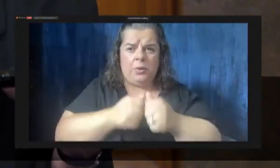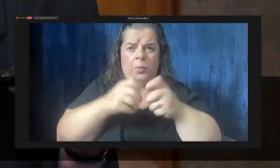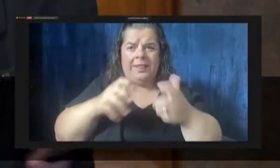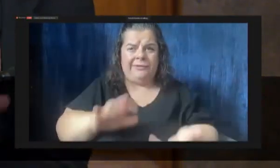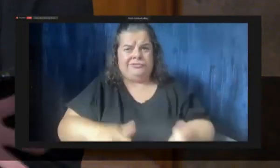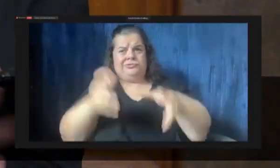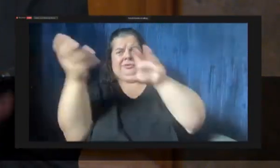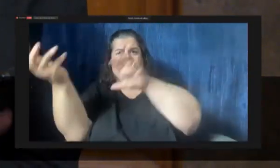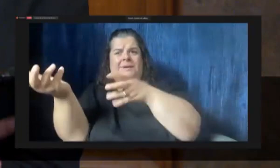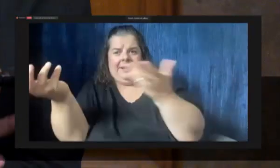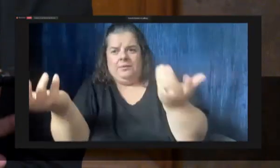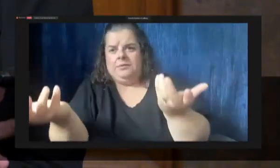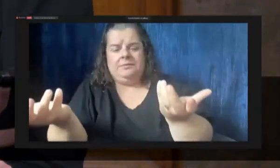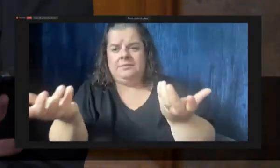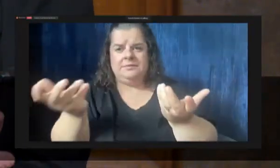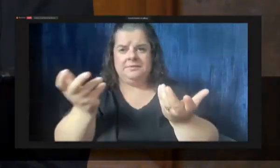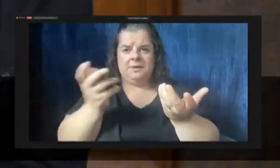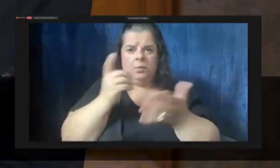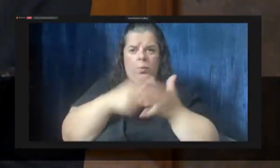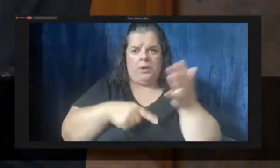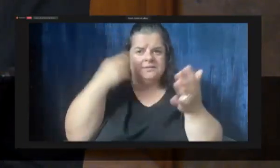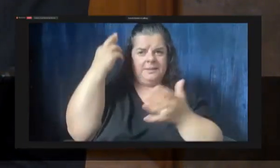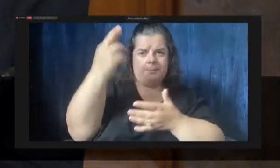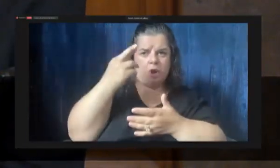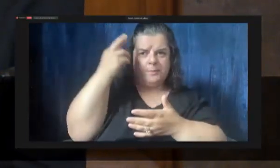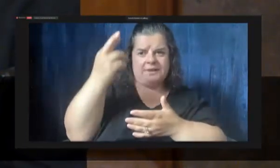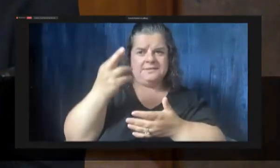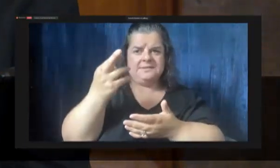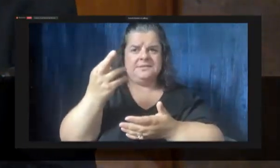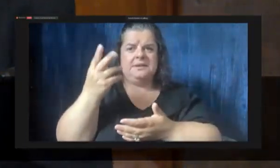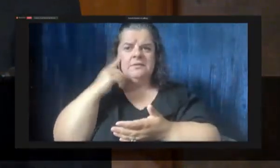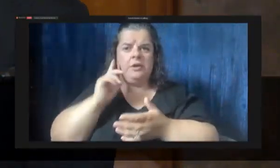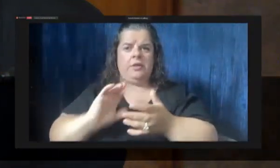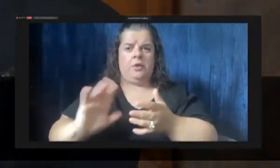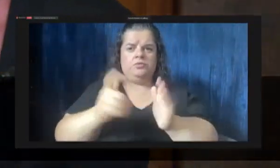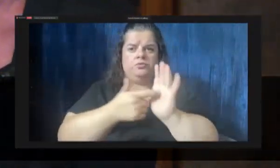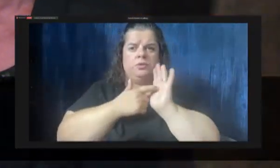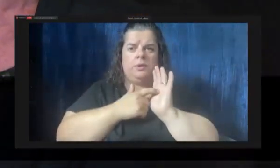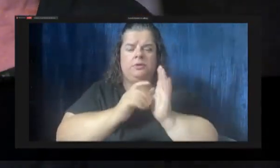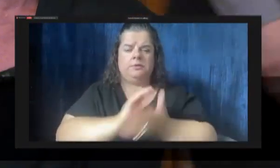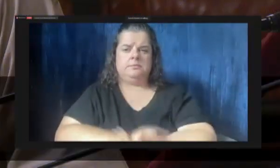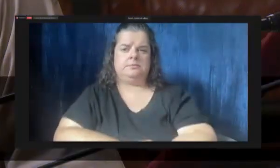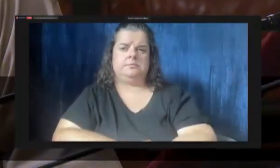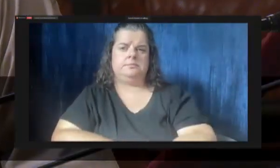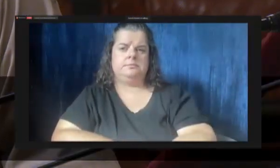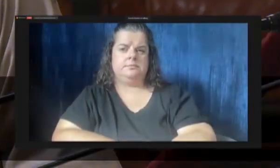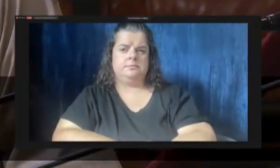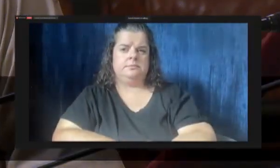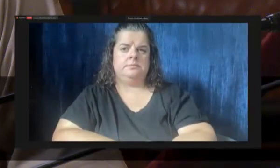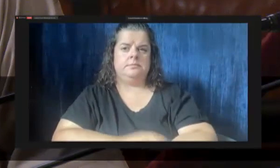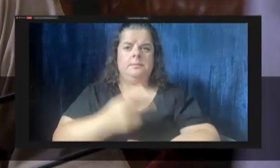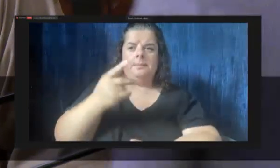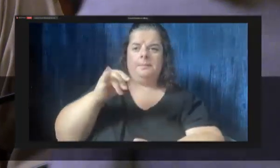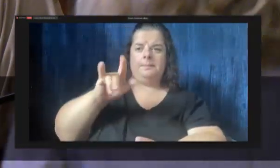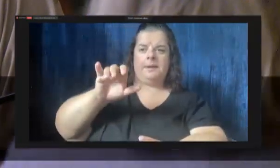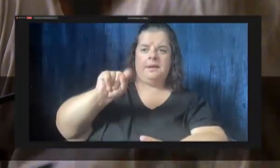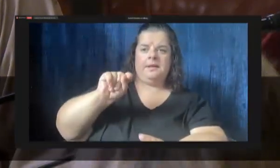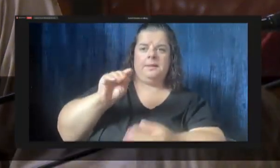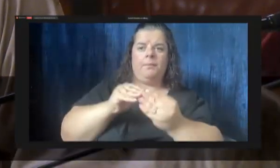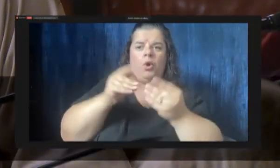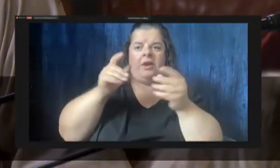And, you know, like, what is the purpose of the pilot for those and who is requiring it? I would say the pilot's more of a test run